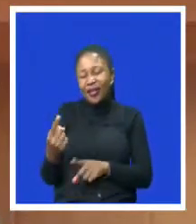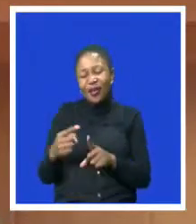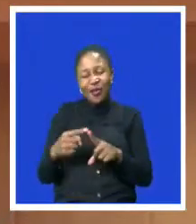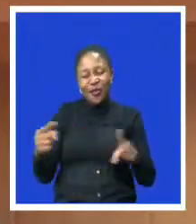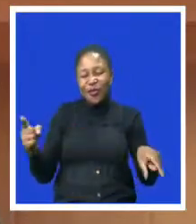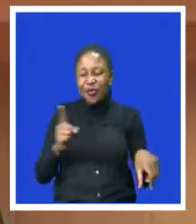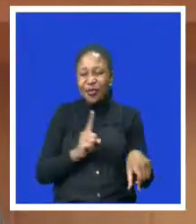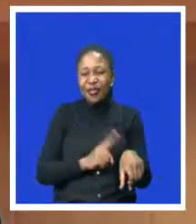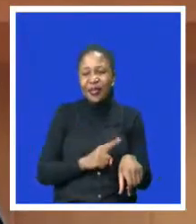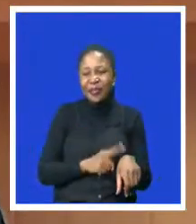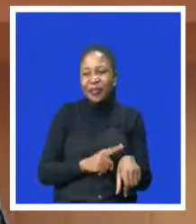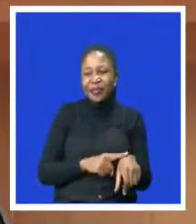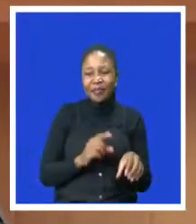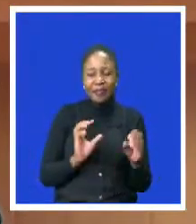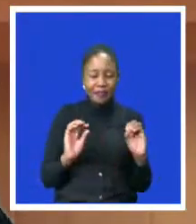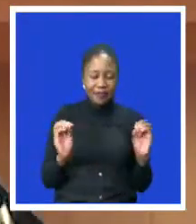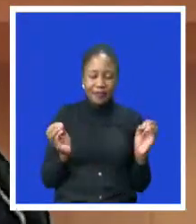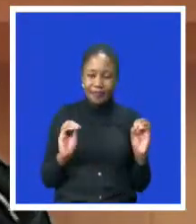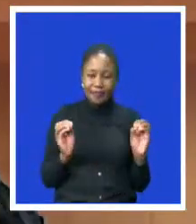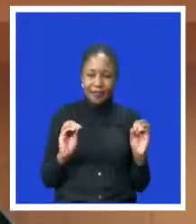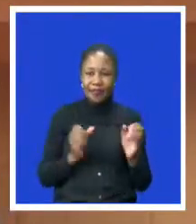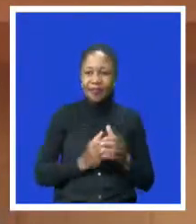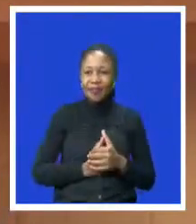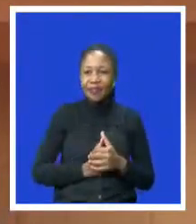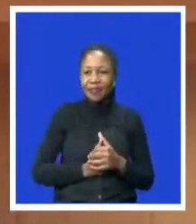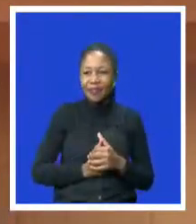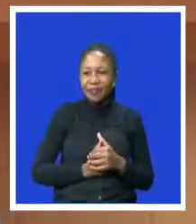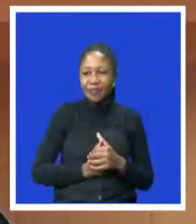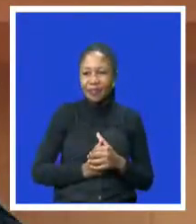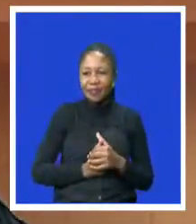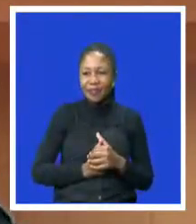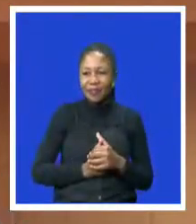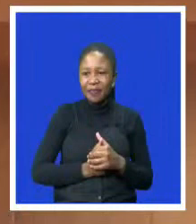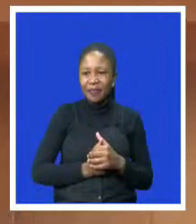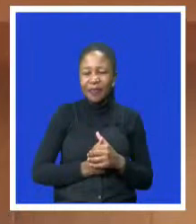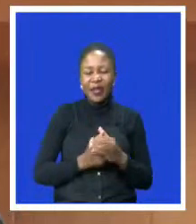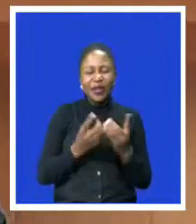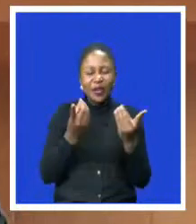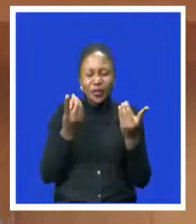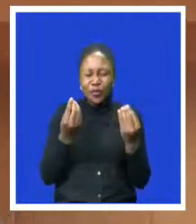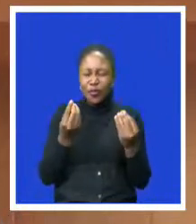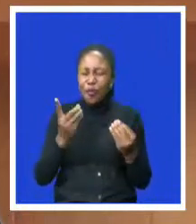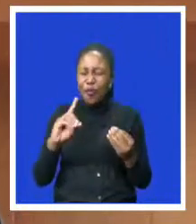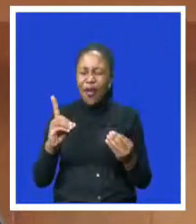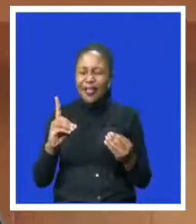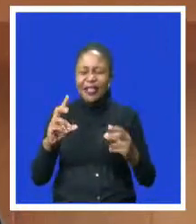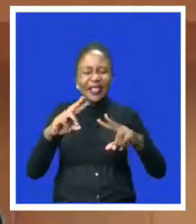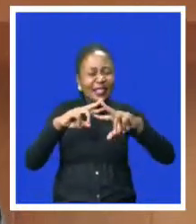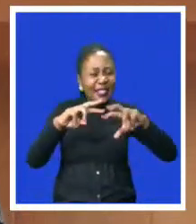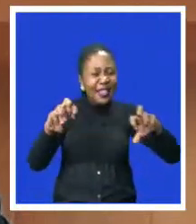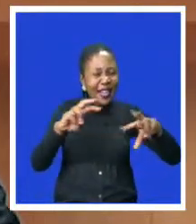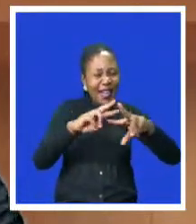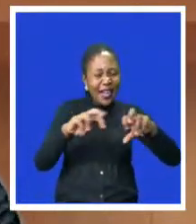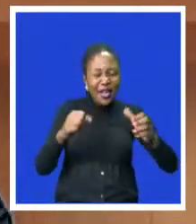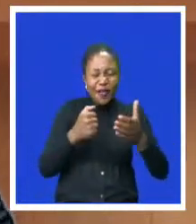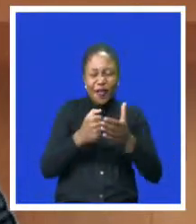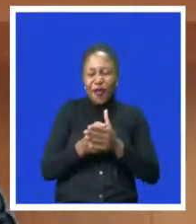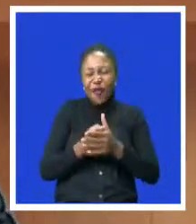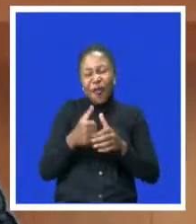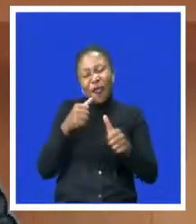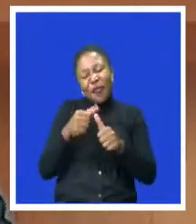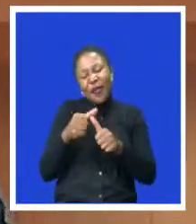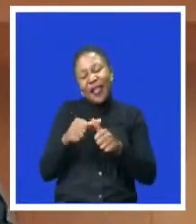time. And what were they doing? They were in search of greener pastures. Thank